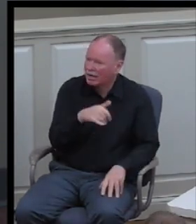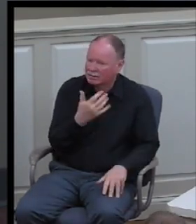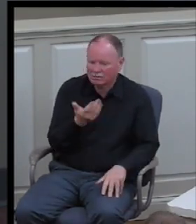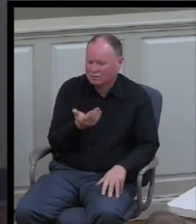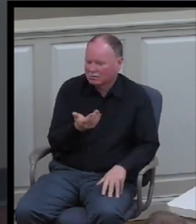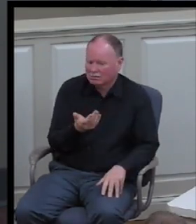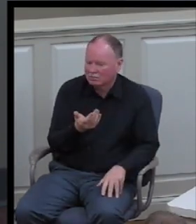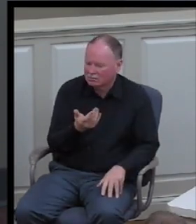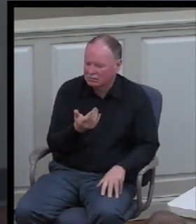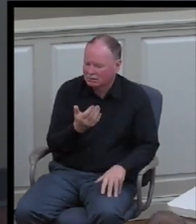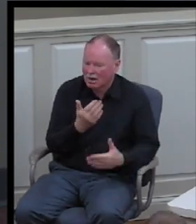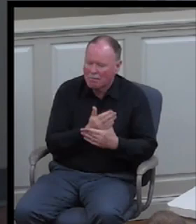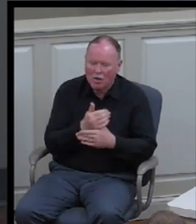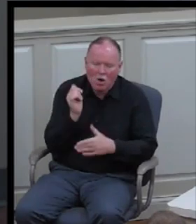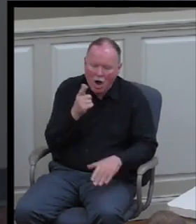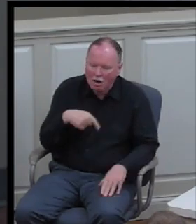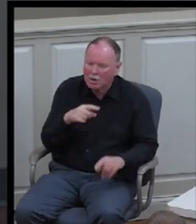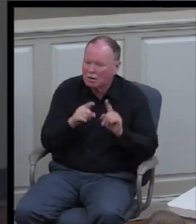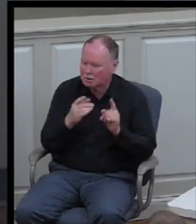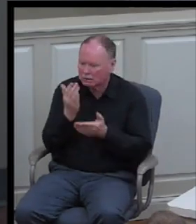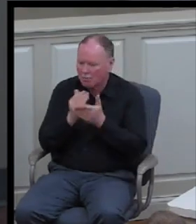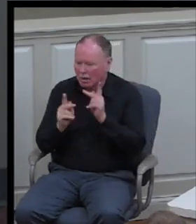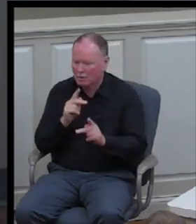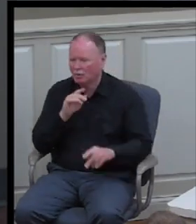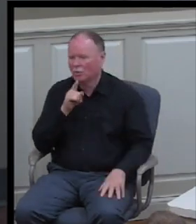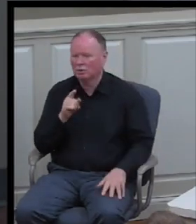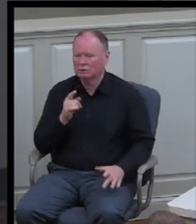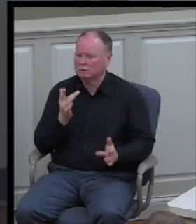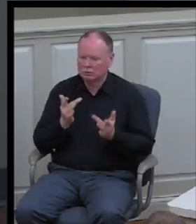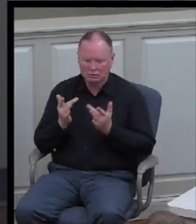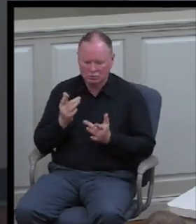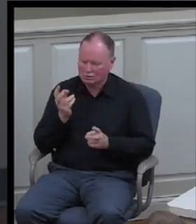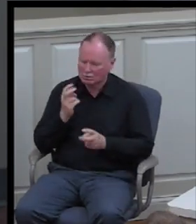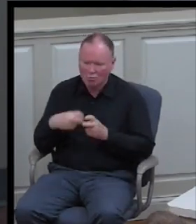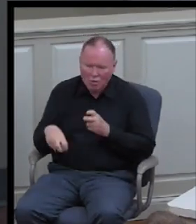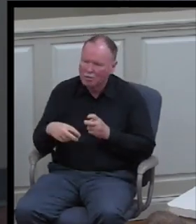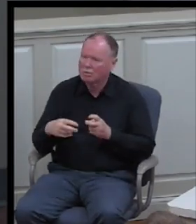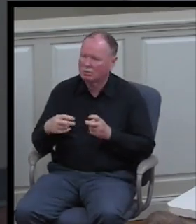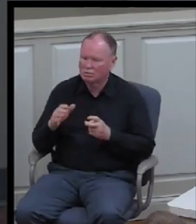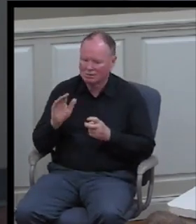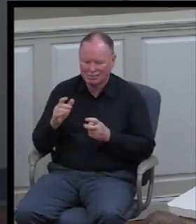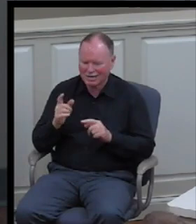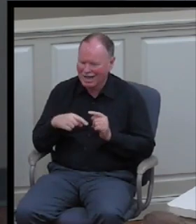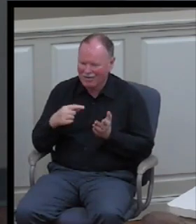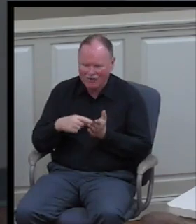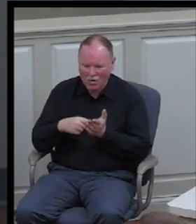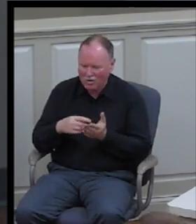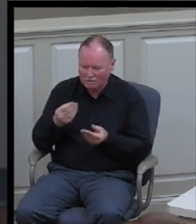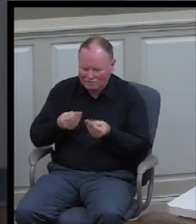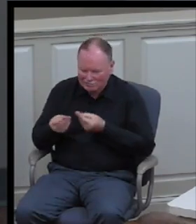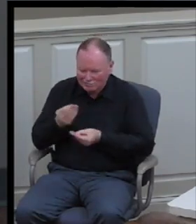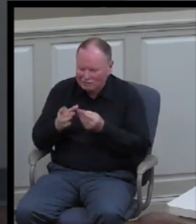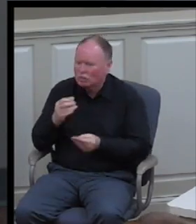It's an irritation to all of us, but for some people, it's an actual problem on their income. So